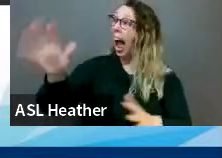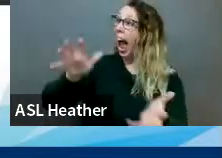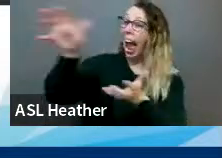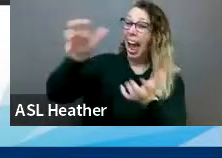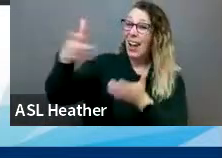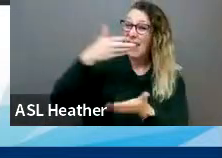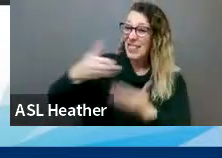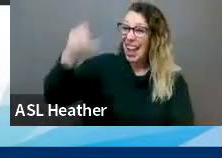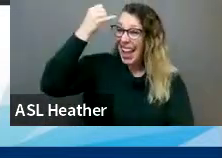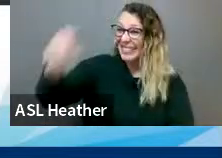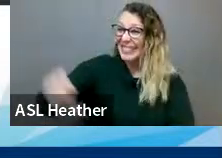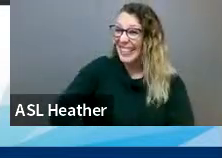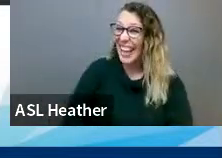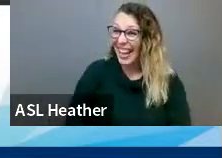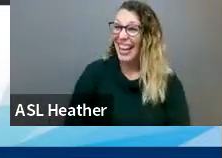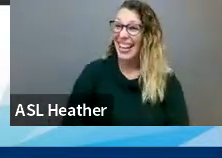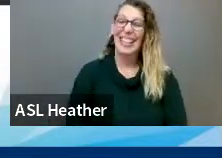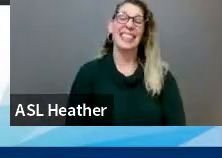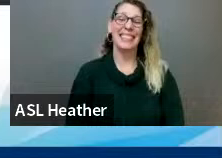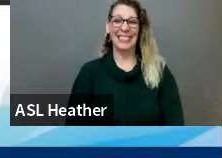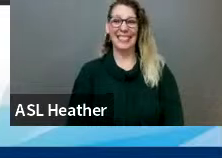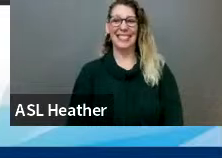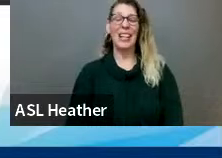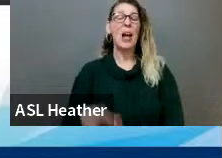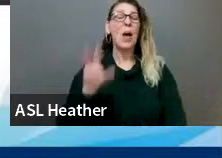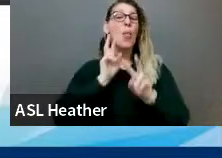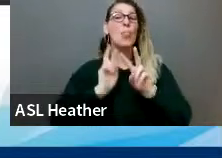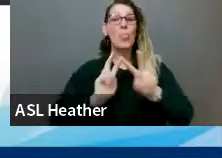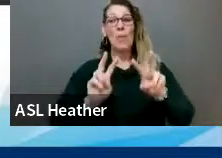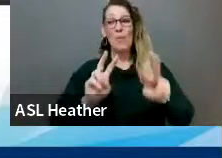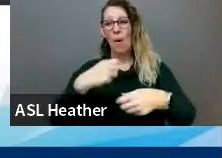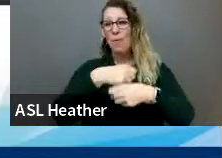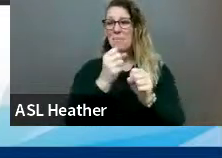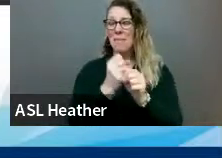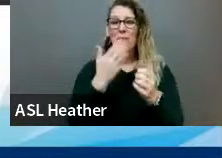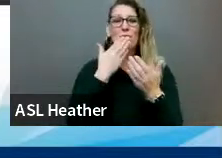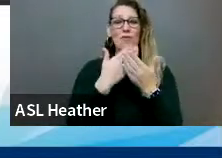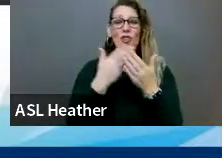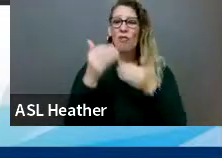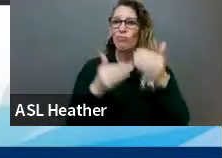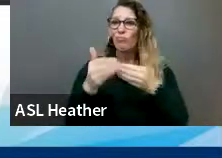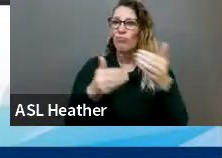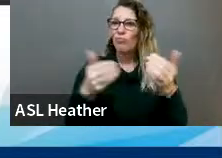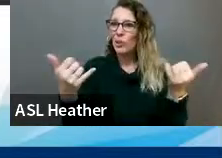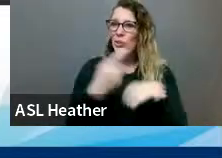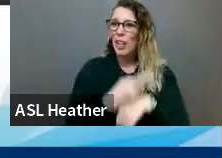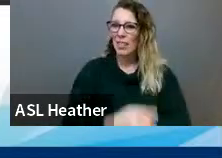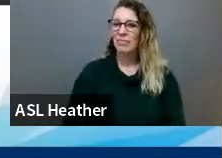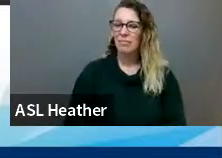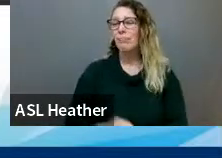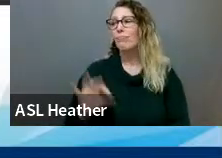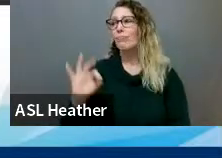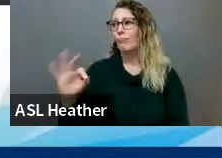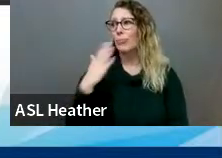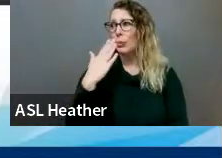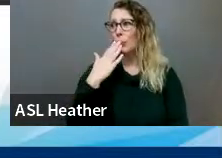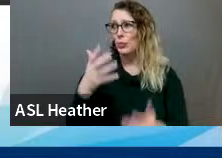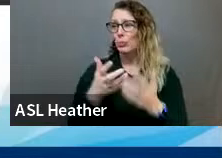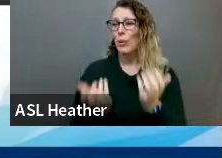idea. Let's do that. We're looking forward to making some progress. Good. Thank you so